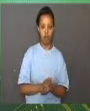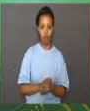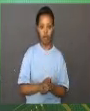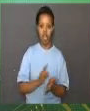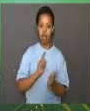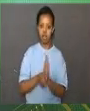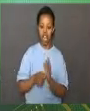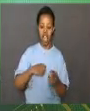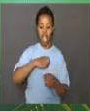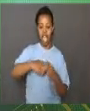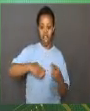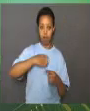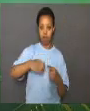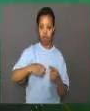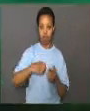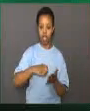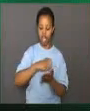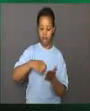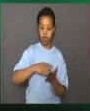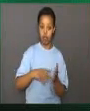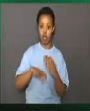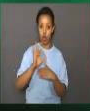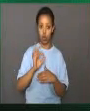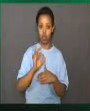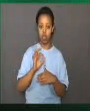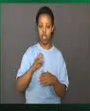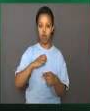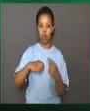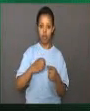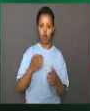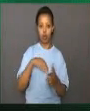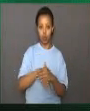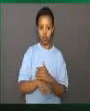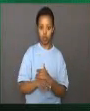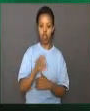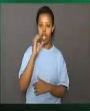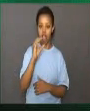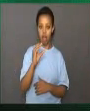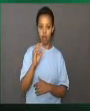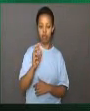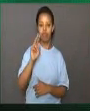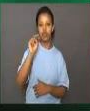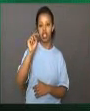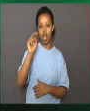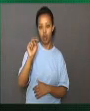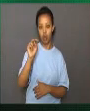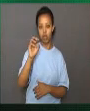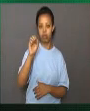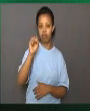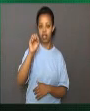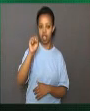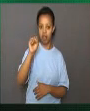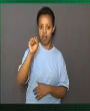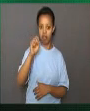Elements found in the ecosystem, such as carbon, nitrogen,